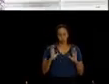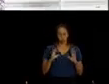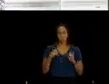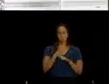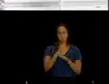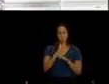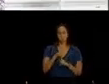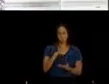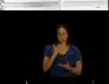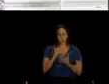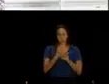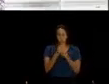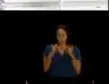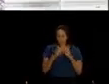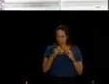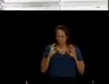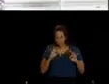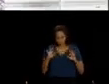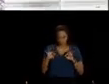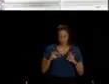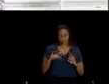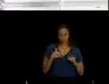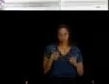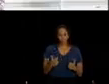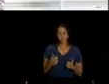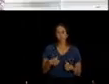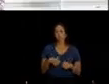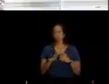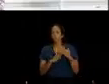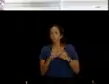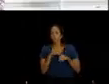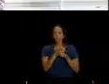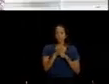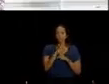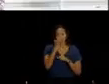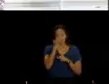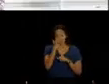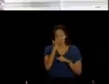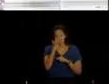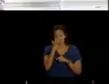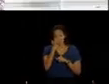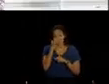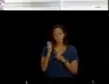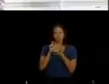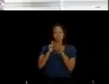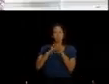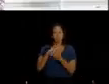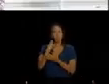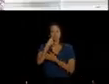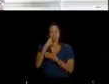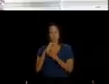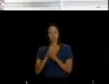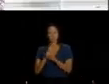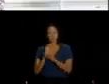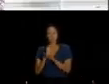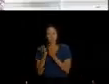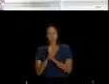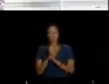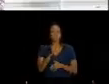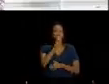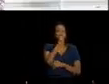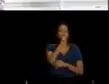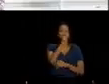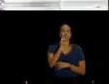place. And that place allowed me to then feel comfortable enough to write my most recent book, which is called The Secret Summer